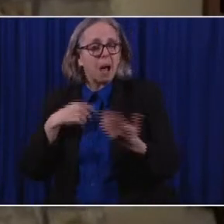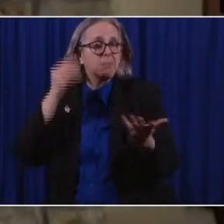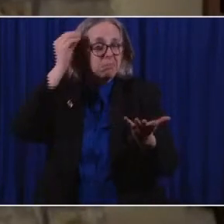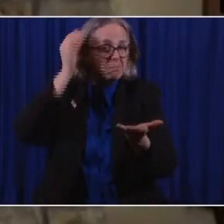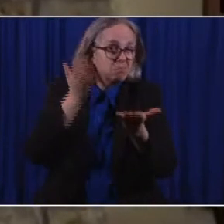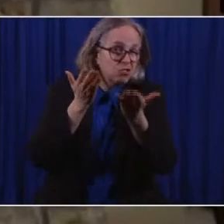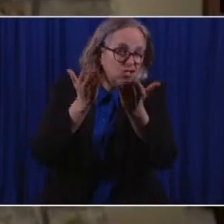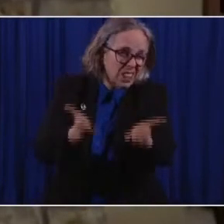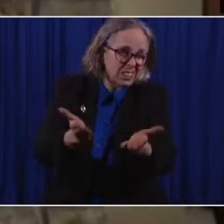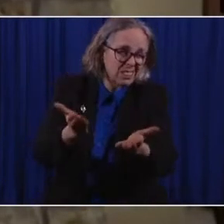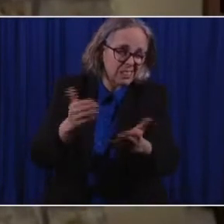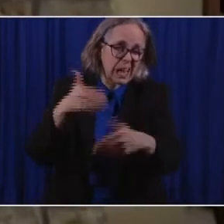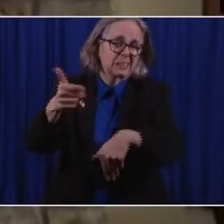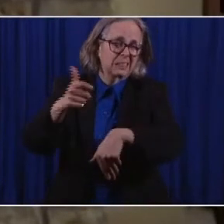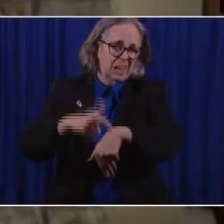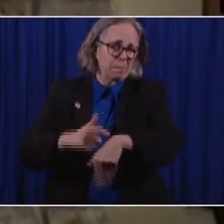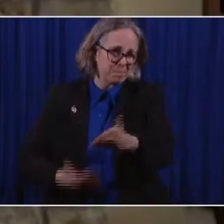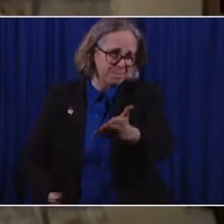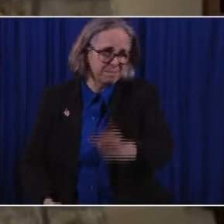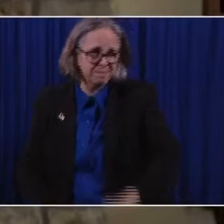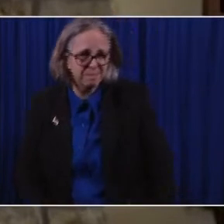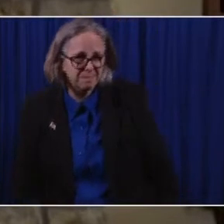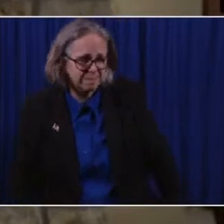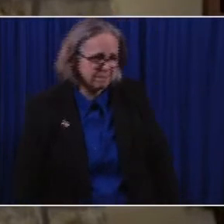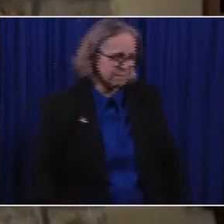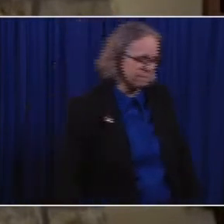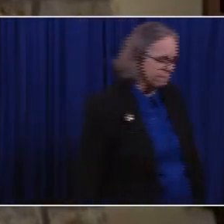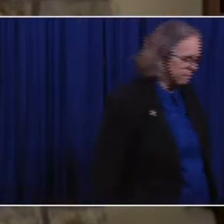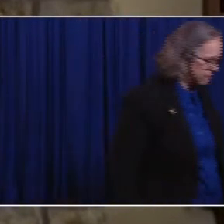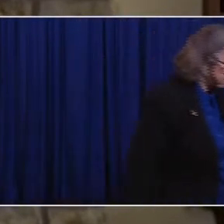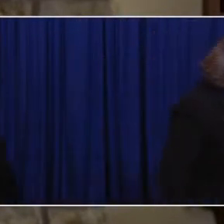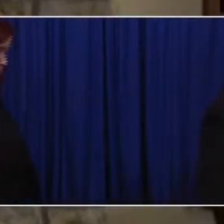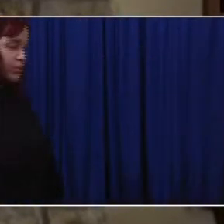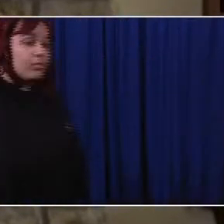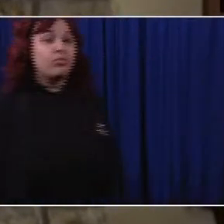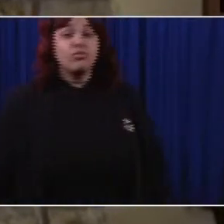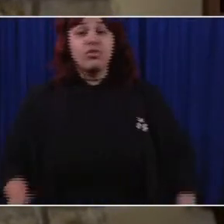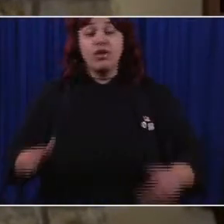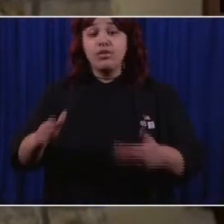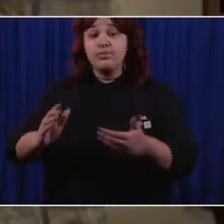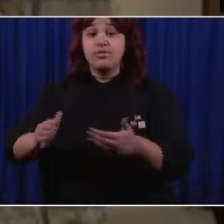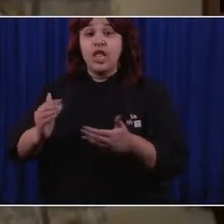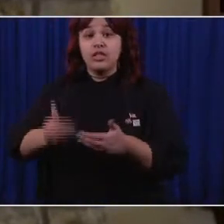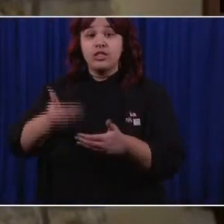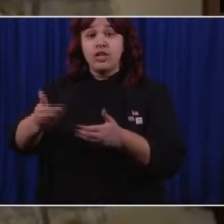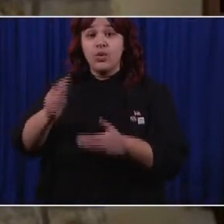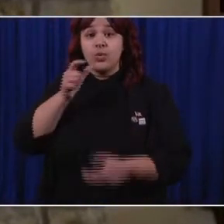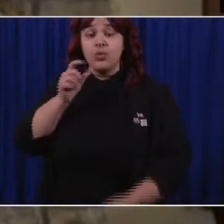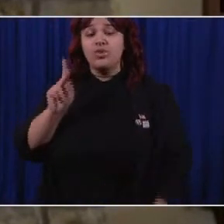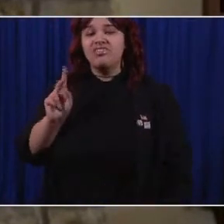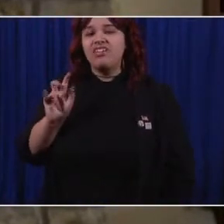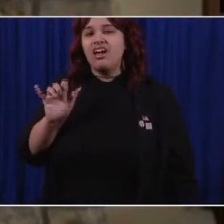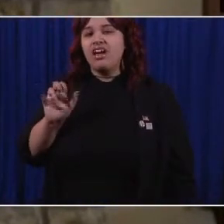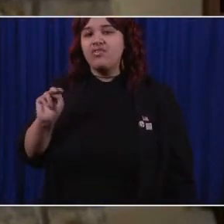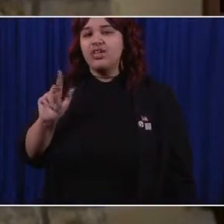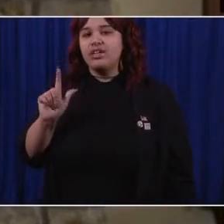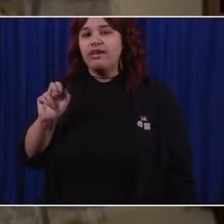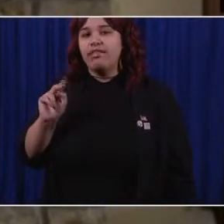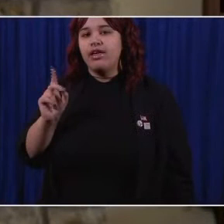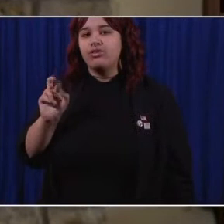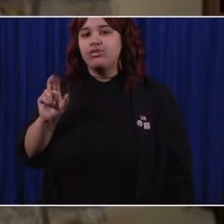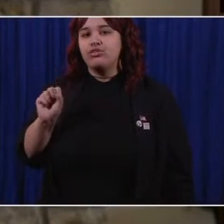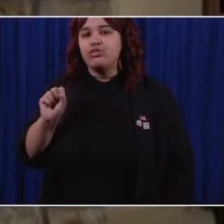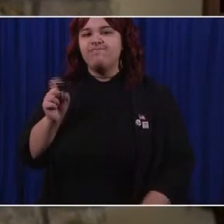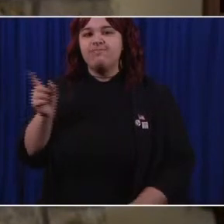Next question is from Kevin Landers at WBNS in Columbus. Hi, Governor. Hi. There are no waste